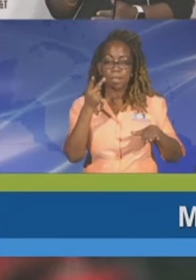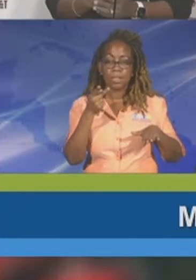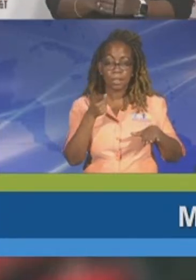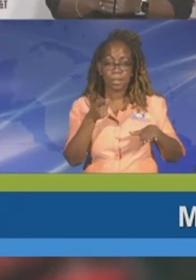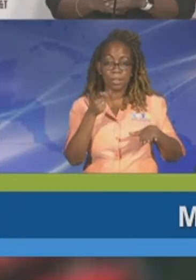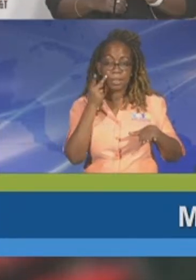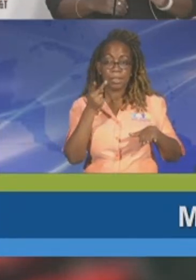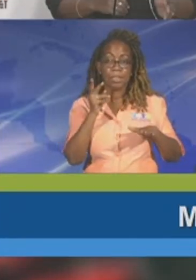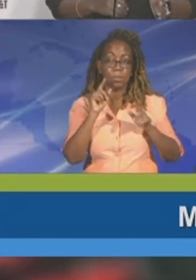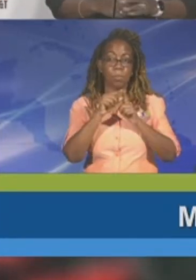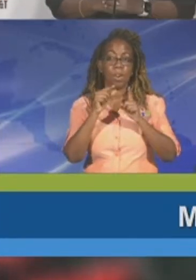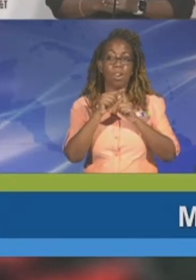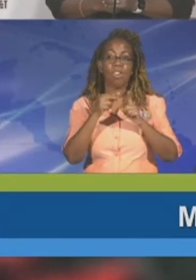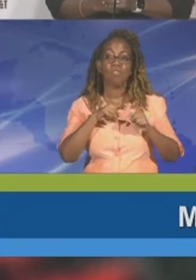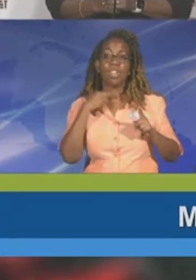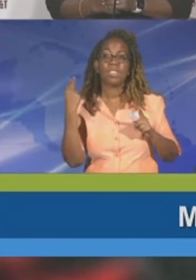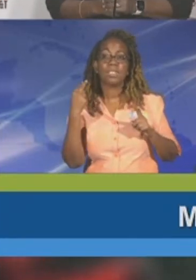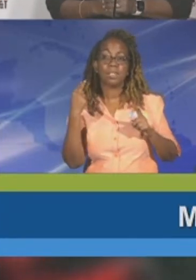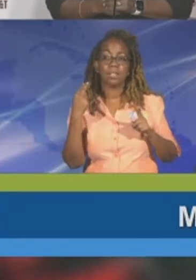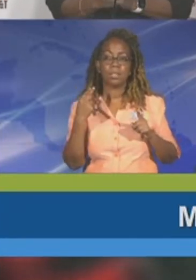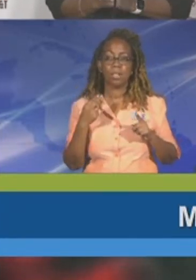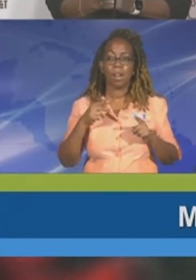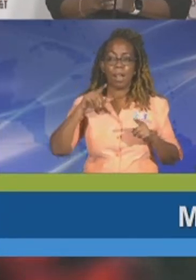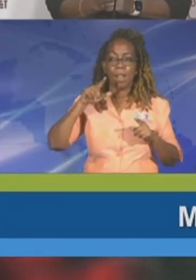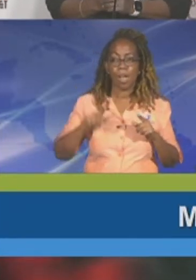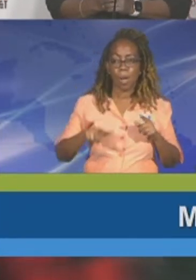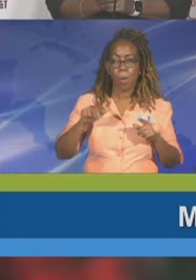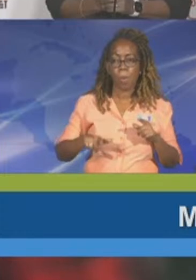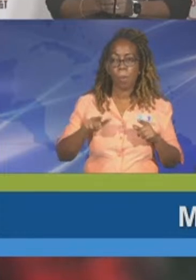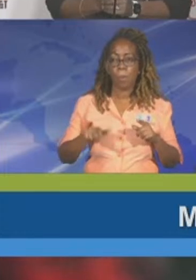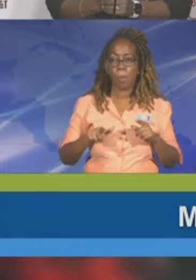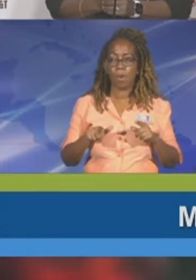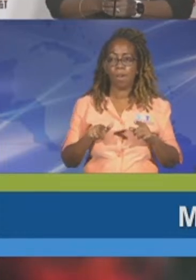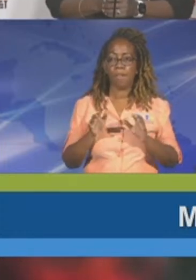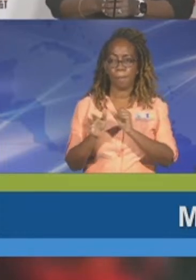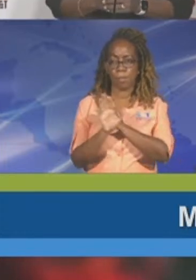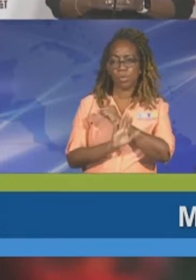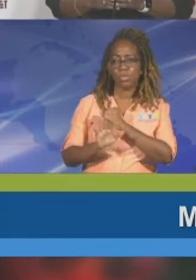word risk factors, and on the low side, there's protective